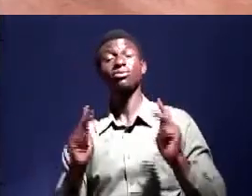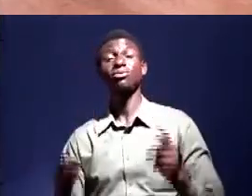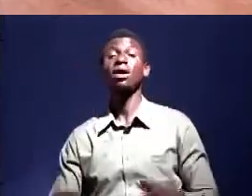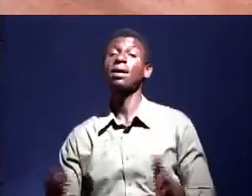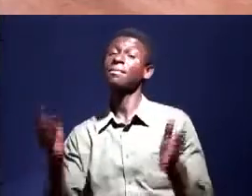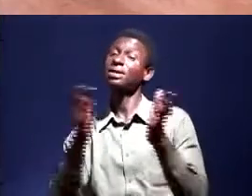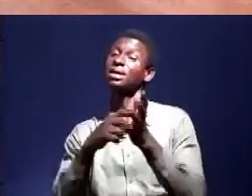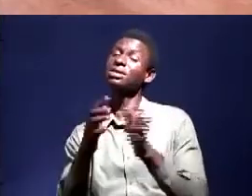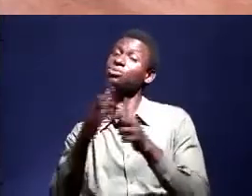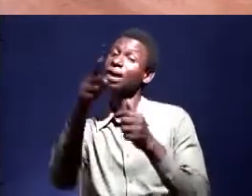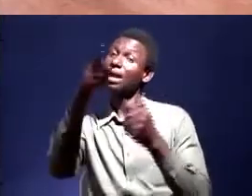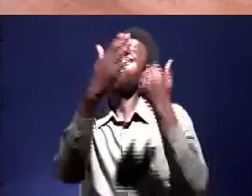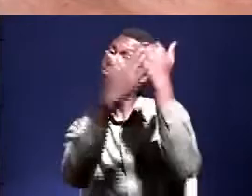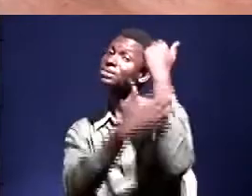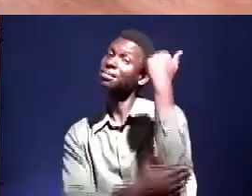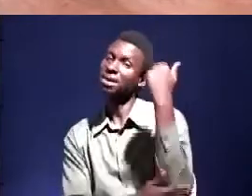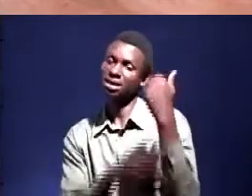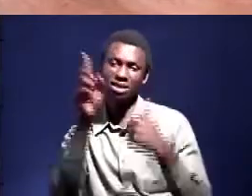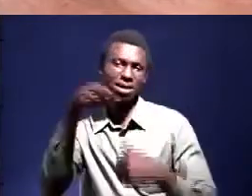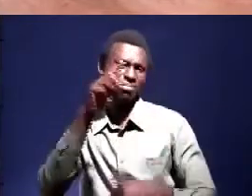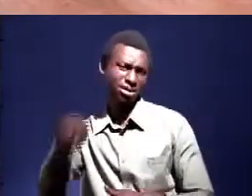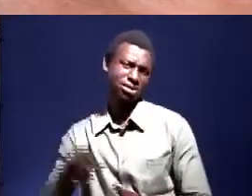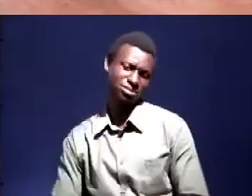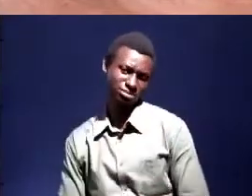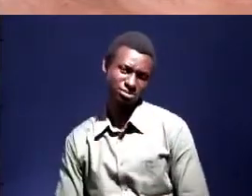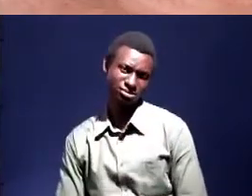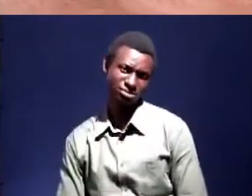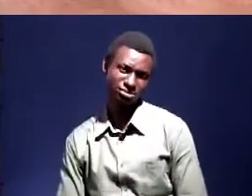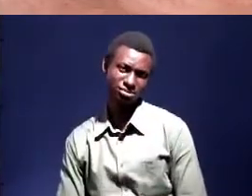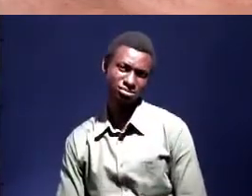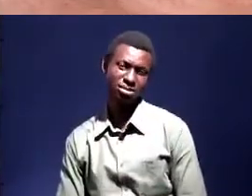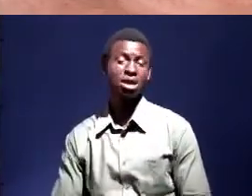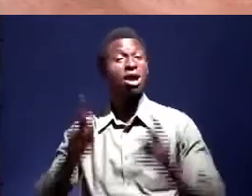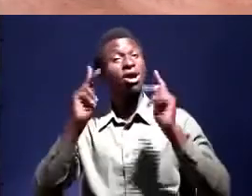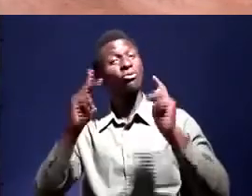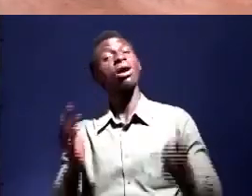To believe that Jesus' power changes you.